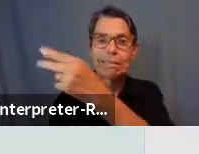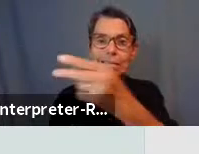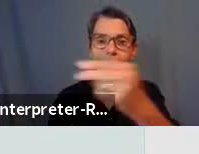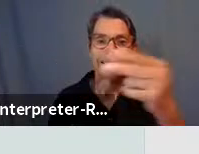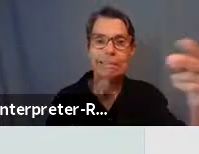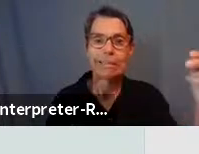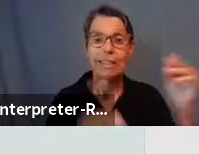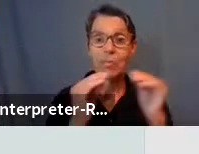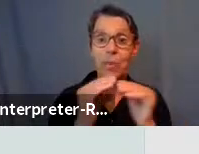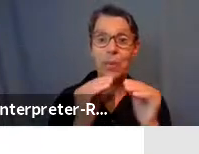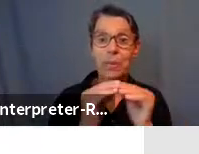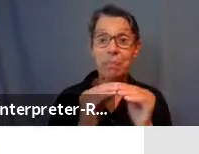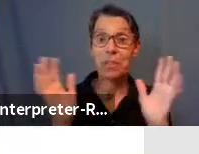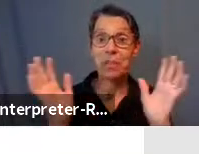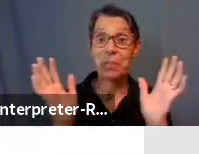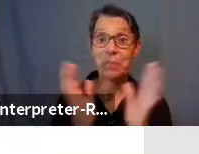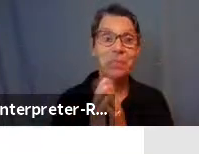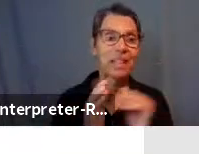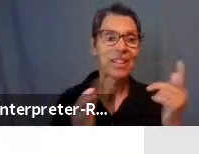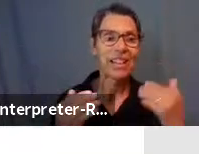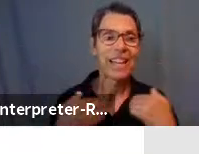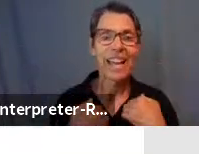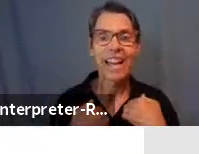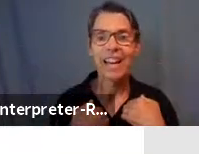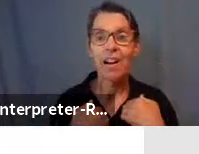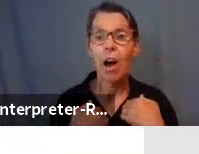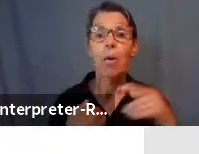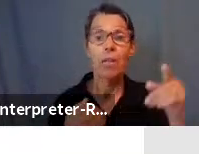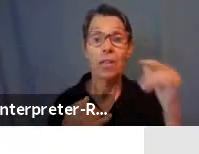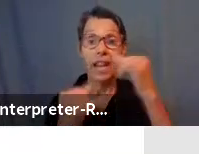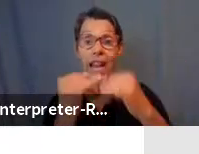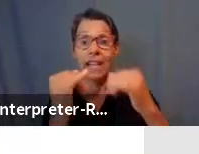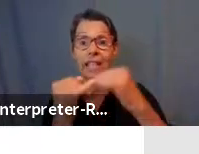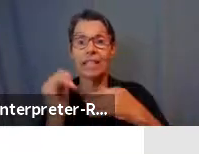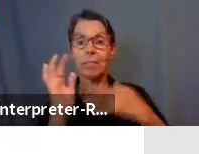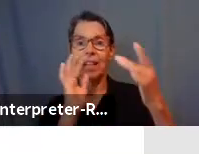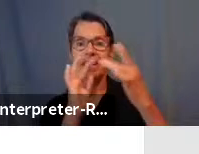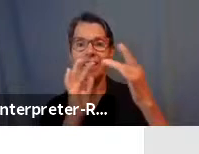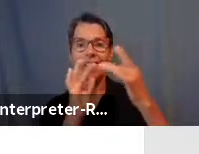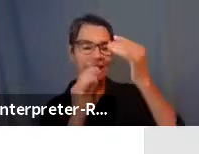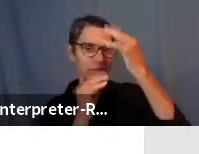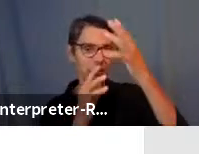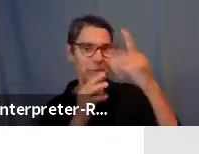that's all I have. The last slide is my contact information. So.